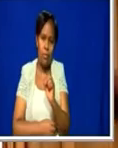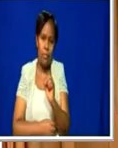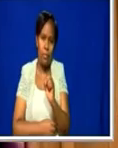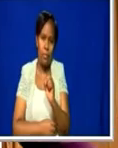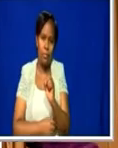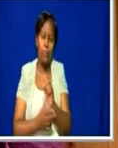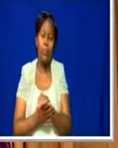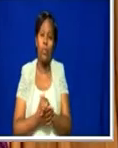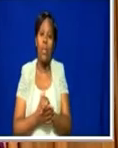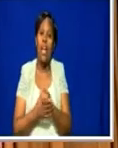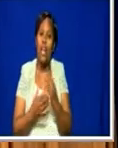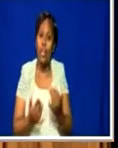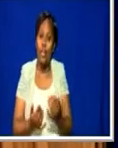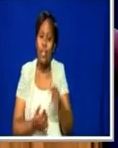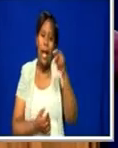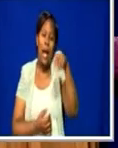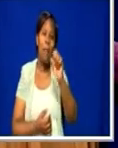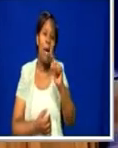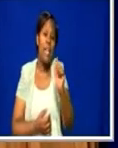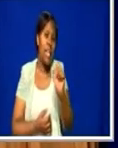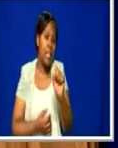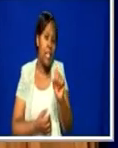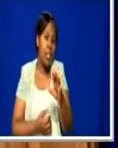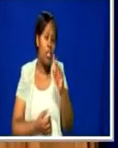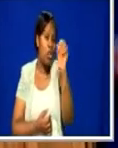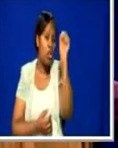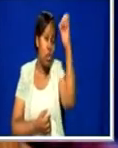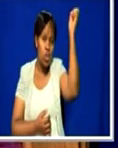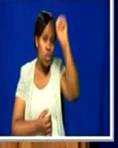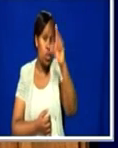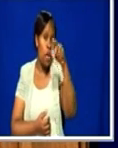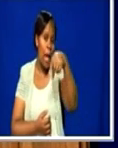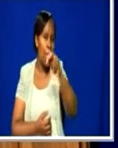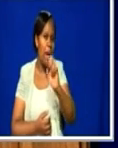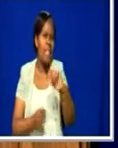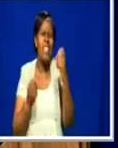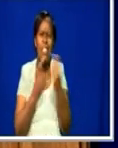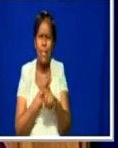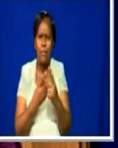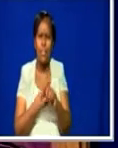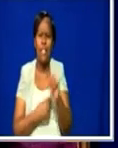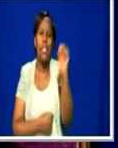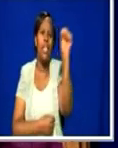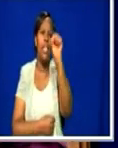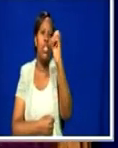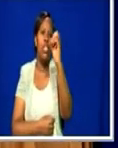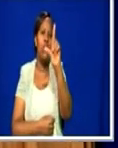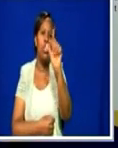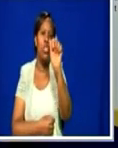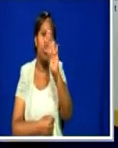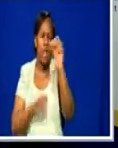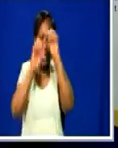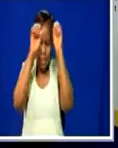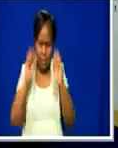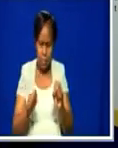kabisa. Forget, it's not solar panel here. We're not panel beating things here. No. Different solar system. Solar Let's go. system. Now, what is solar